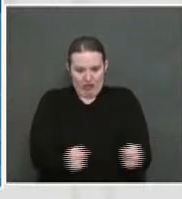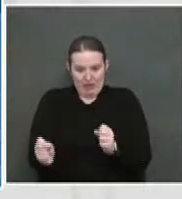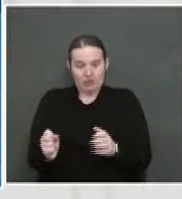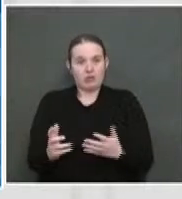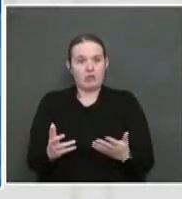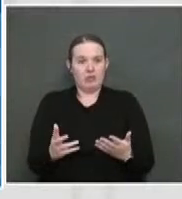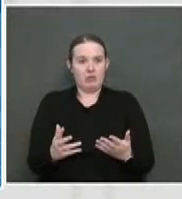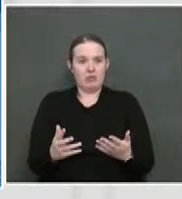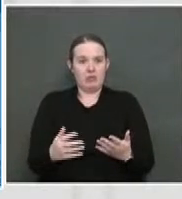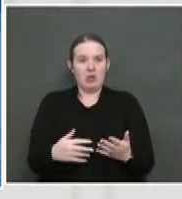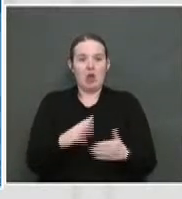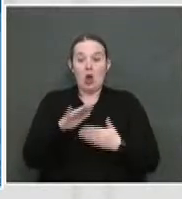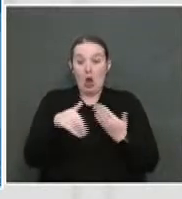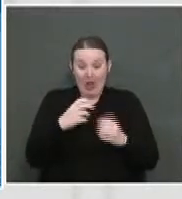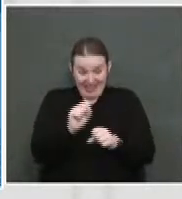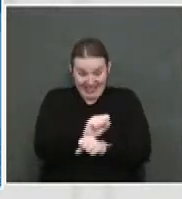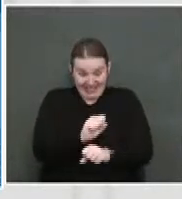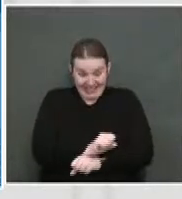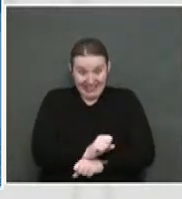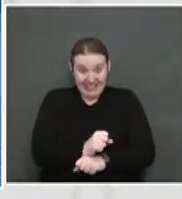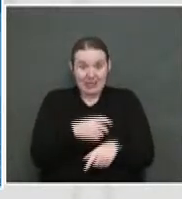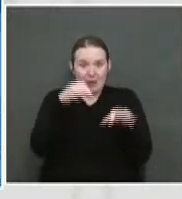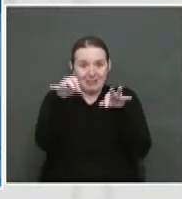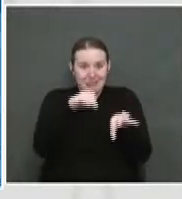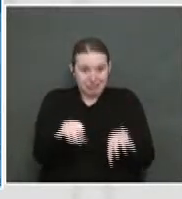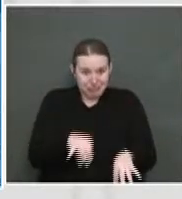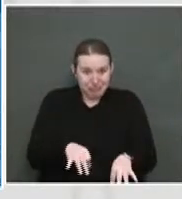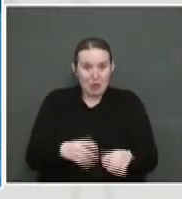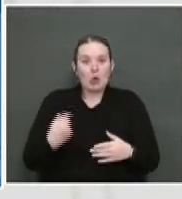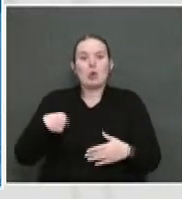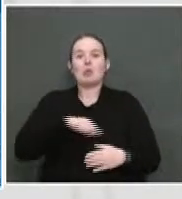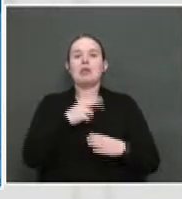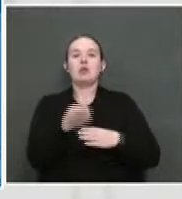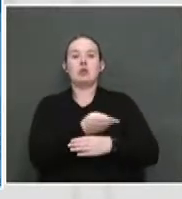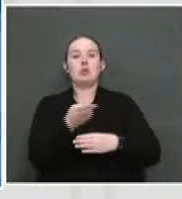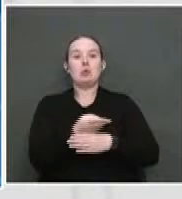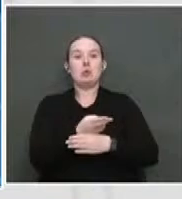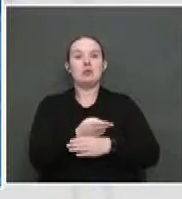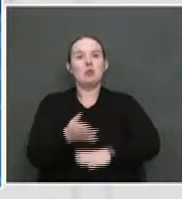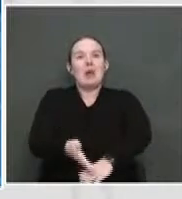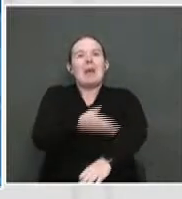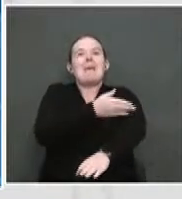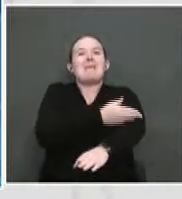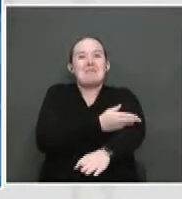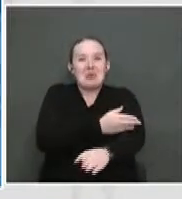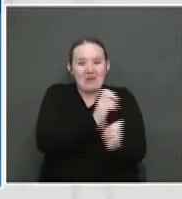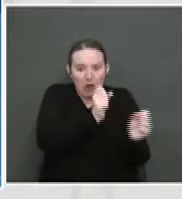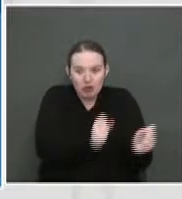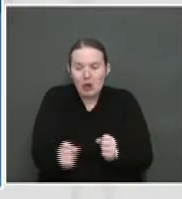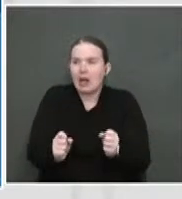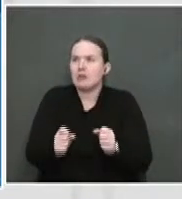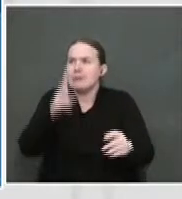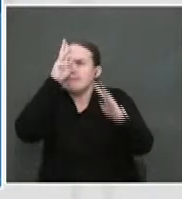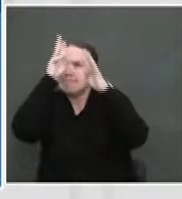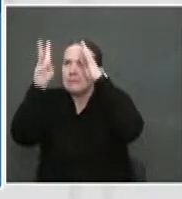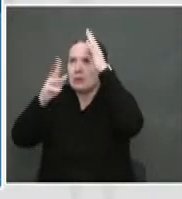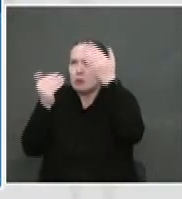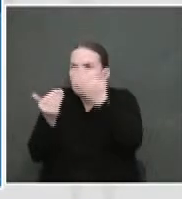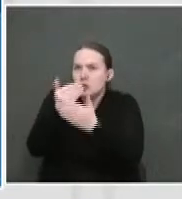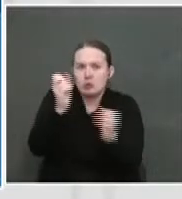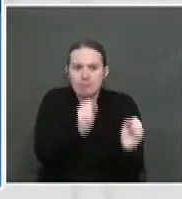all the statistics that we review with you, we use them to enhance those strategies, come up with new